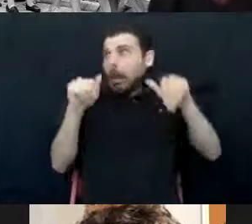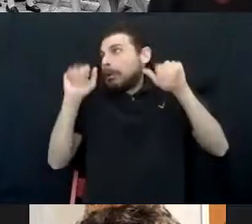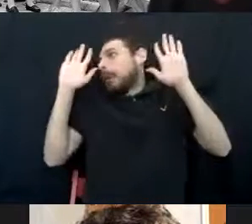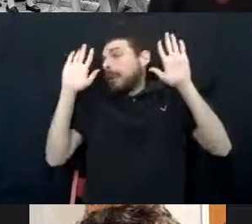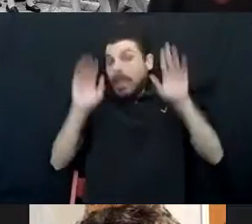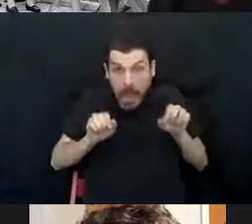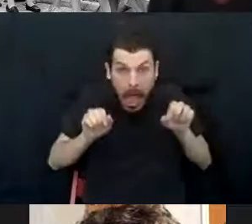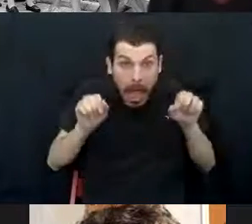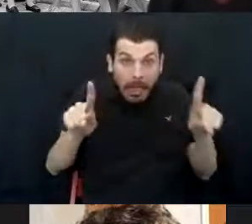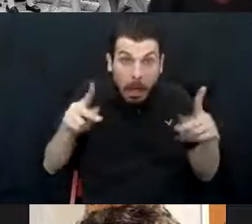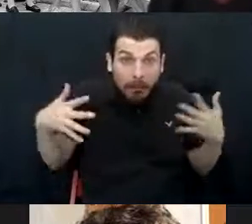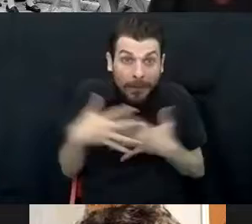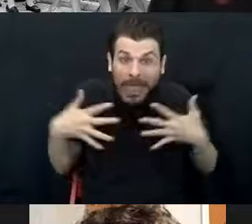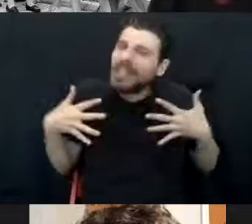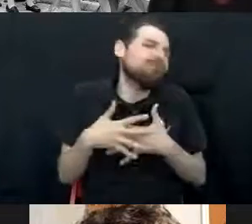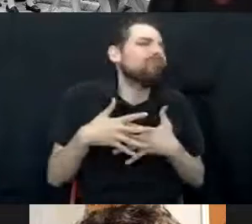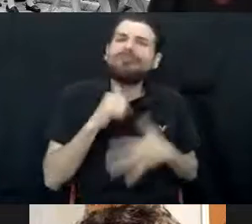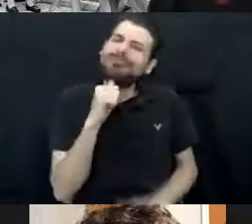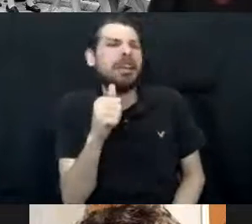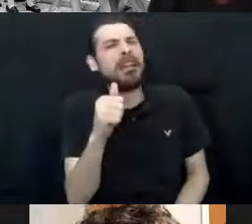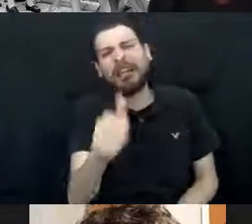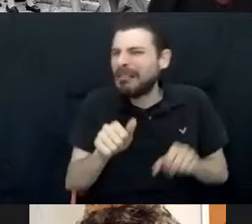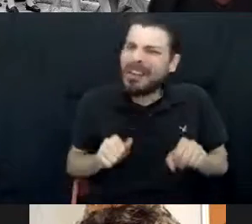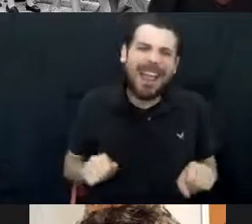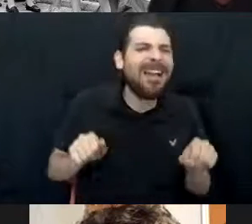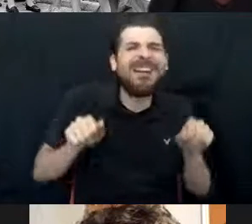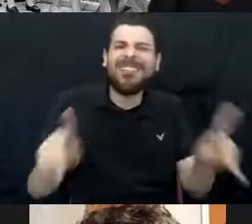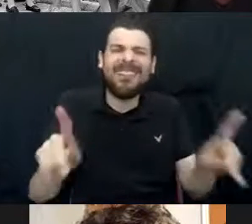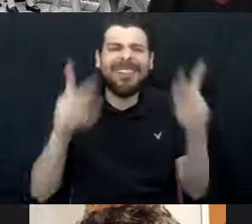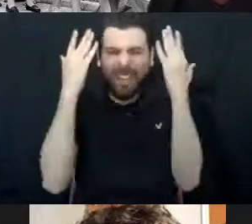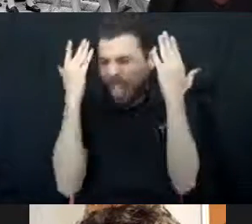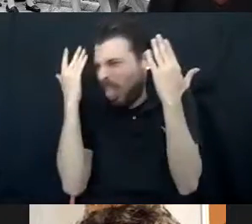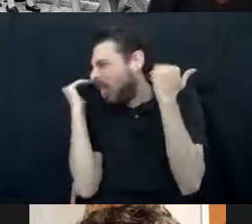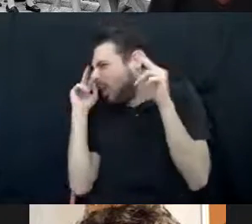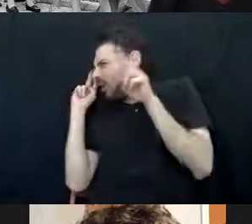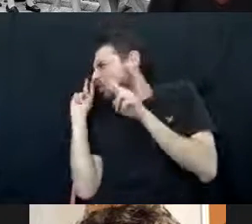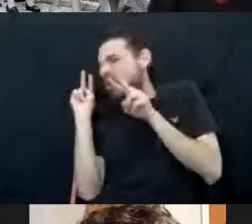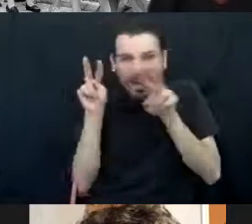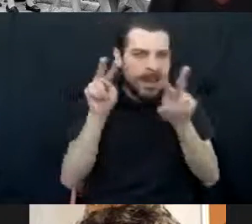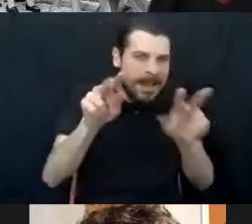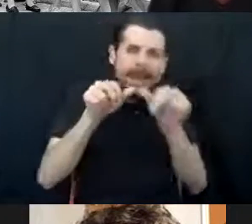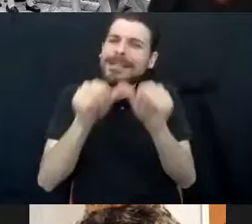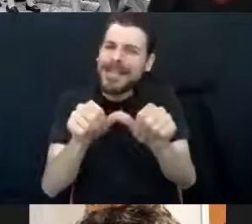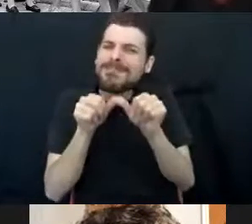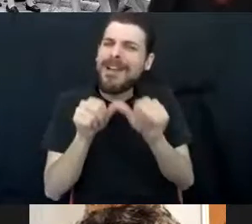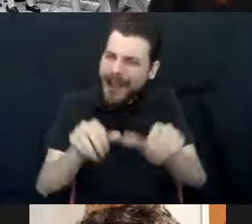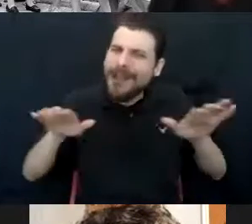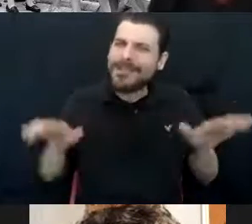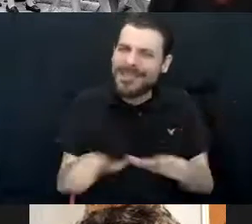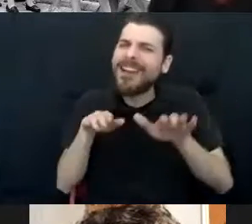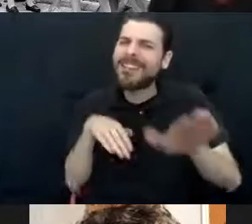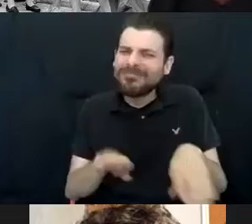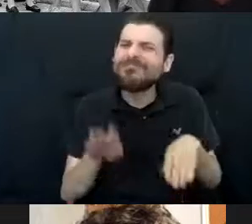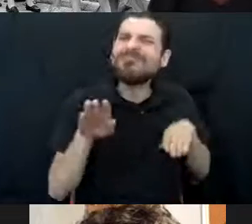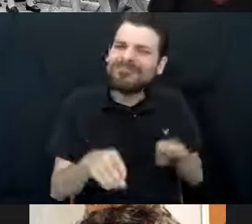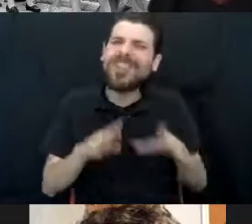Ain't gonna let no fear turn me round. I'm gonna keep on walking, keep on